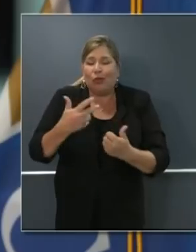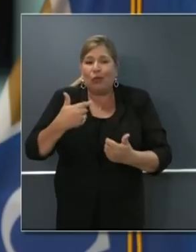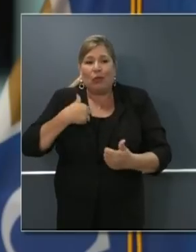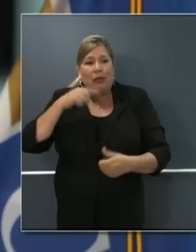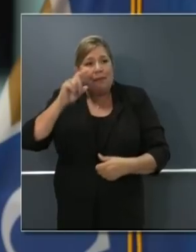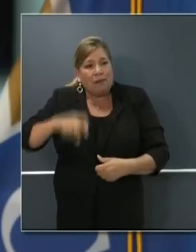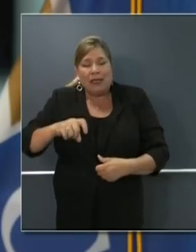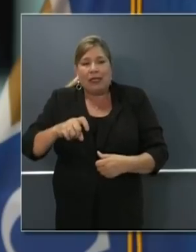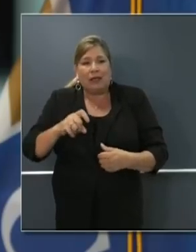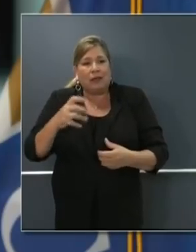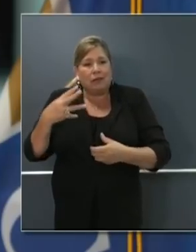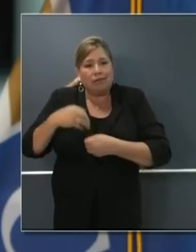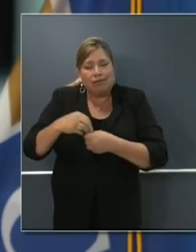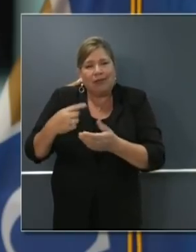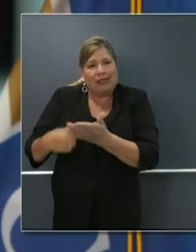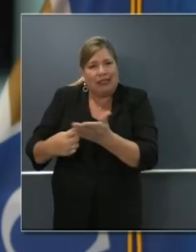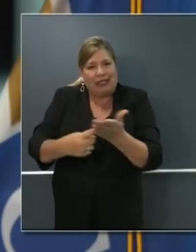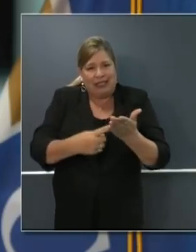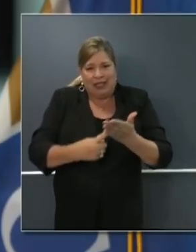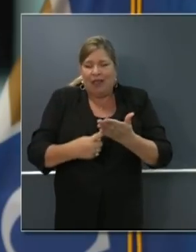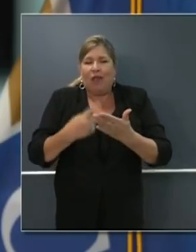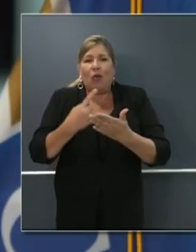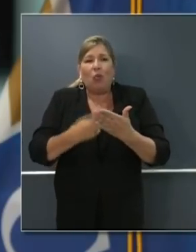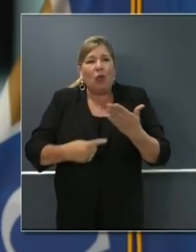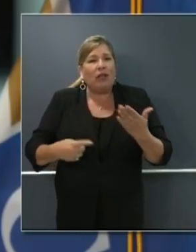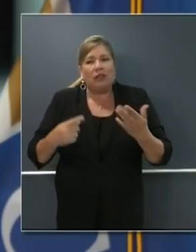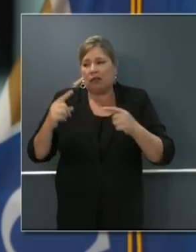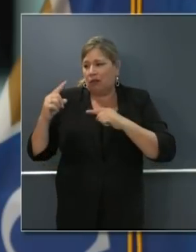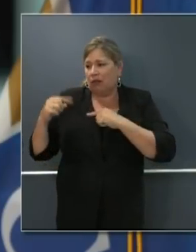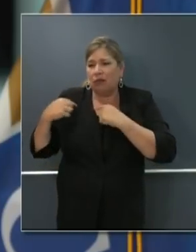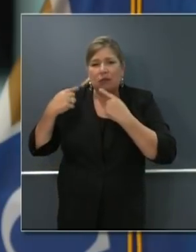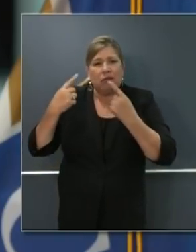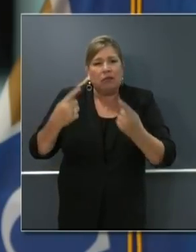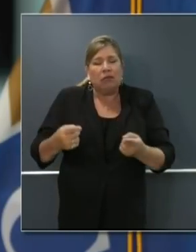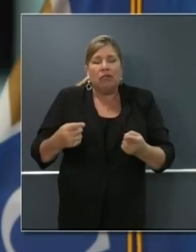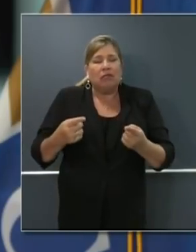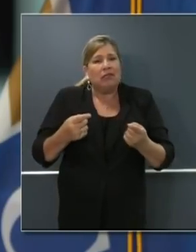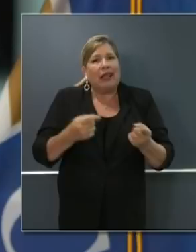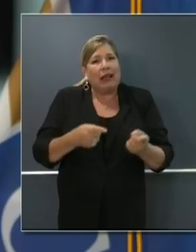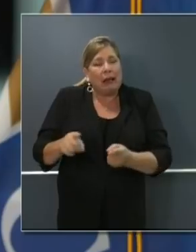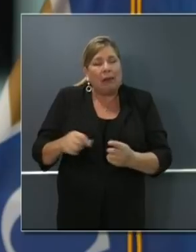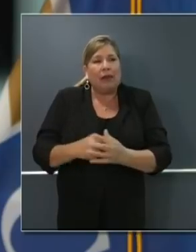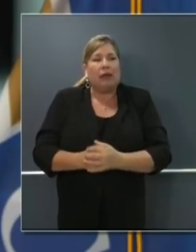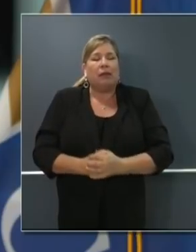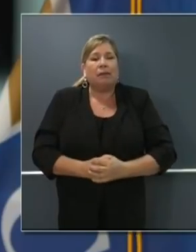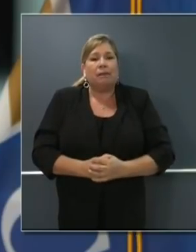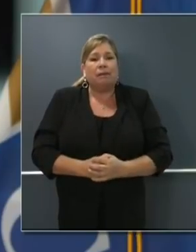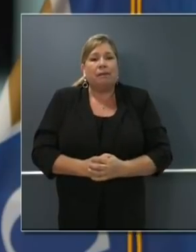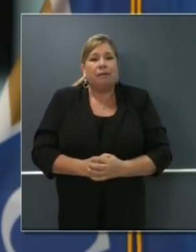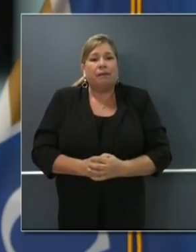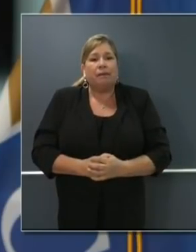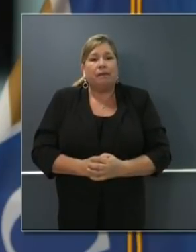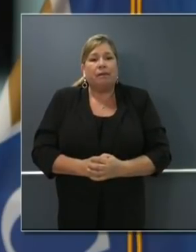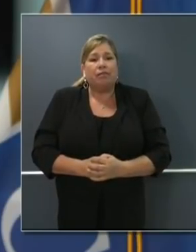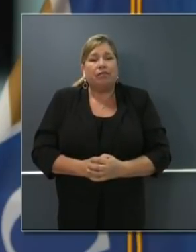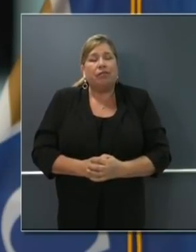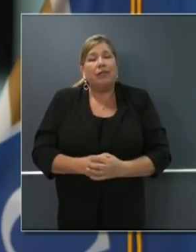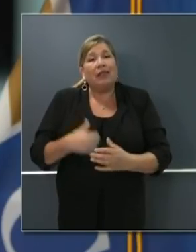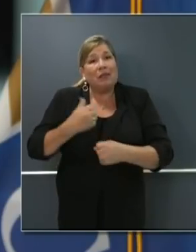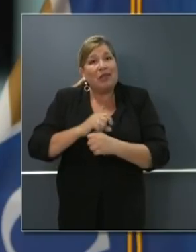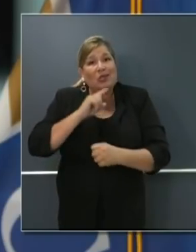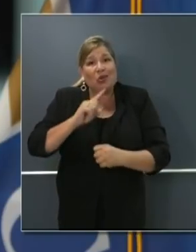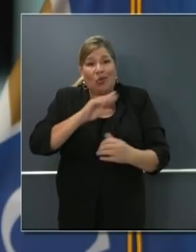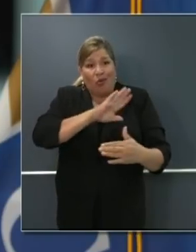engagement that's already been in place, and heightened awareness, more public campaign here in terms of just public